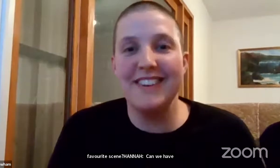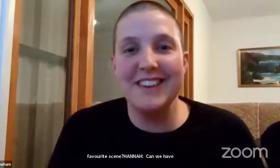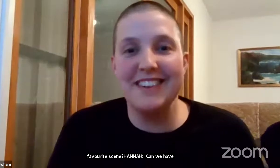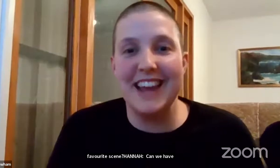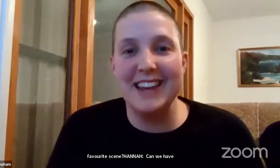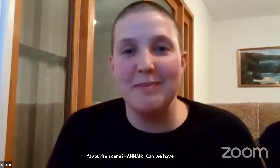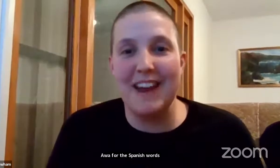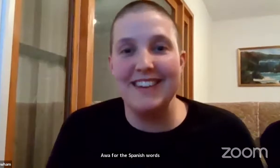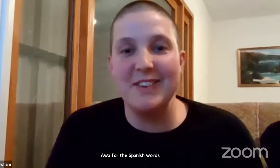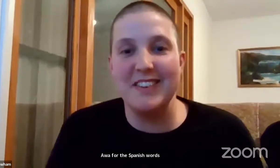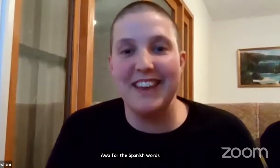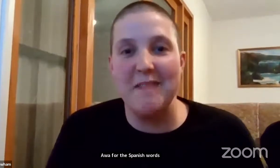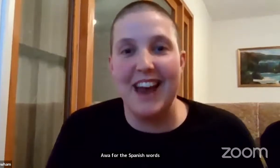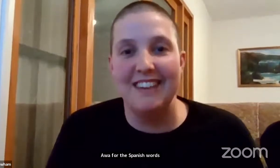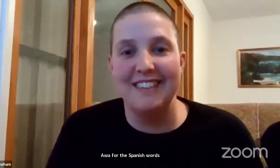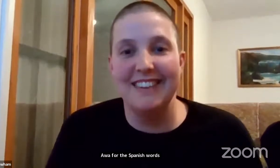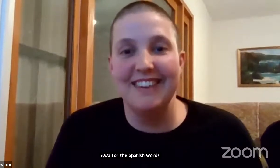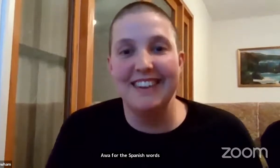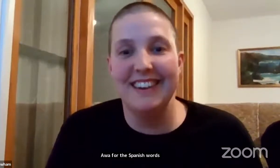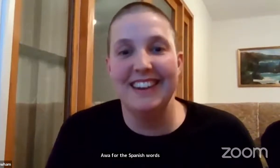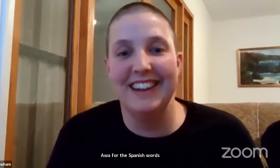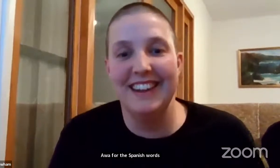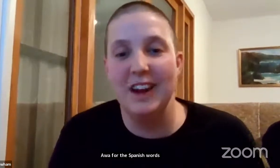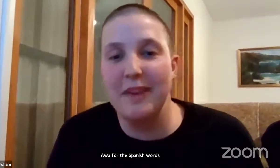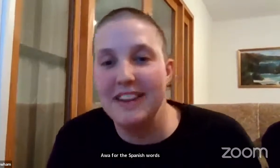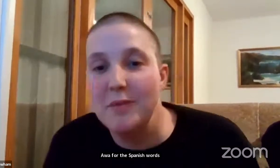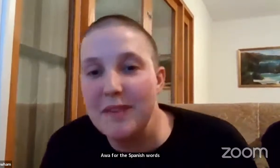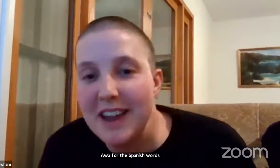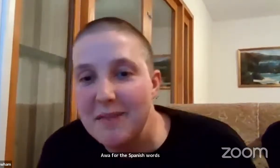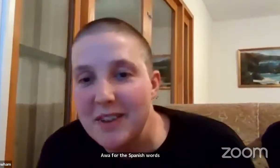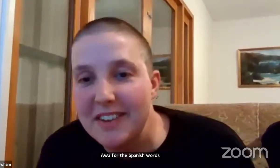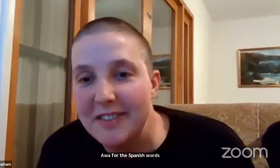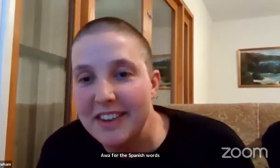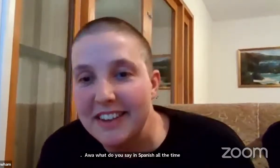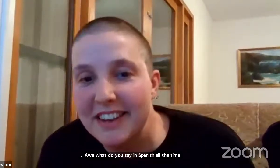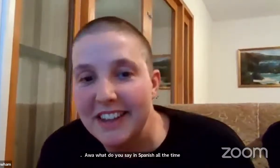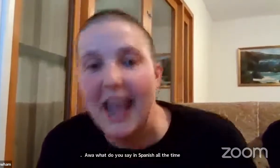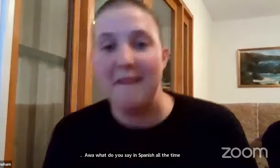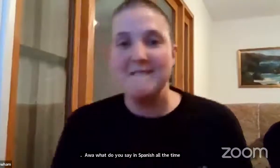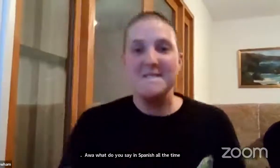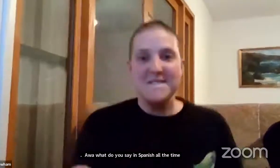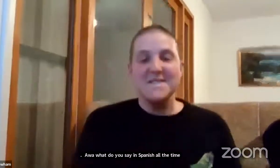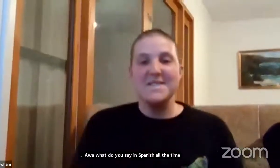Hour, what do you say in Spanish all the time now? Wait, unmute yourself first.